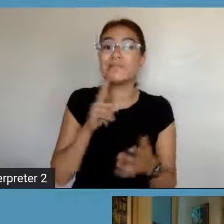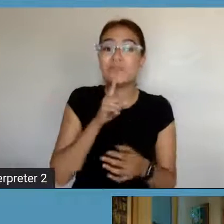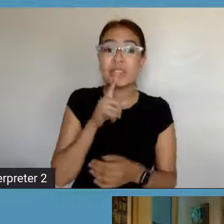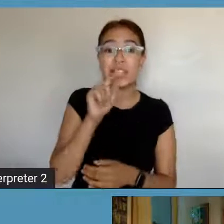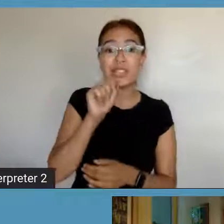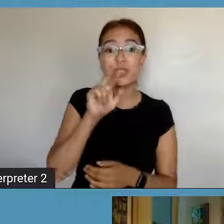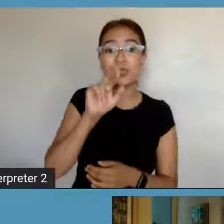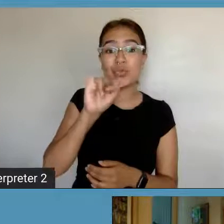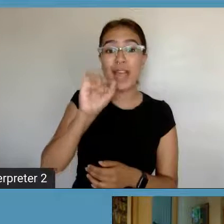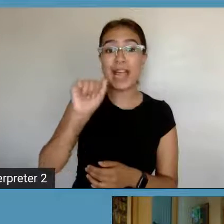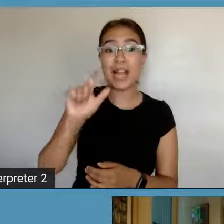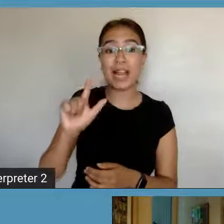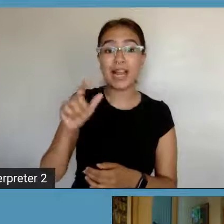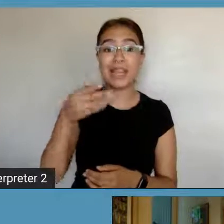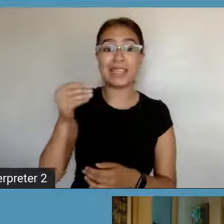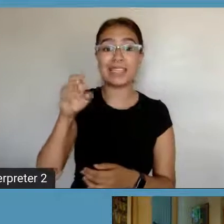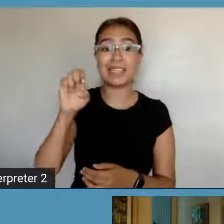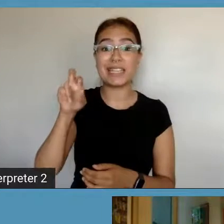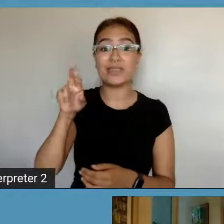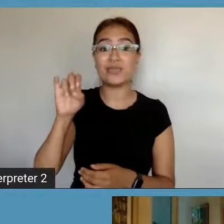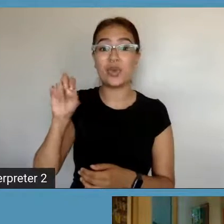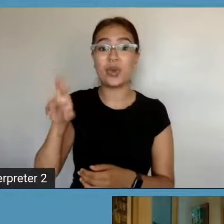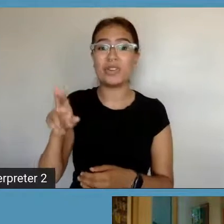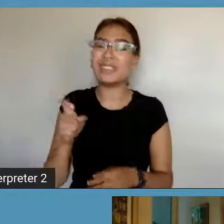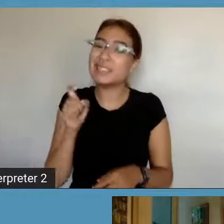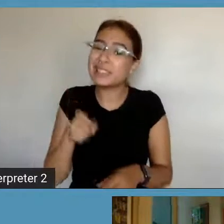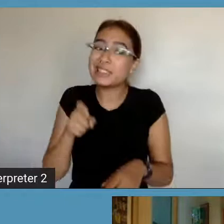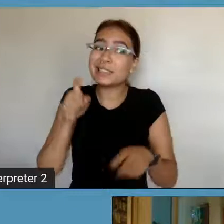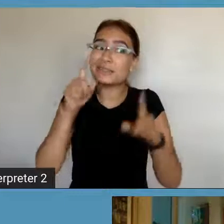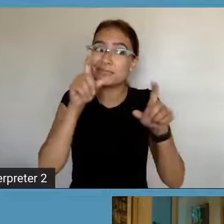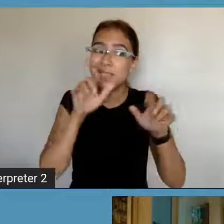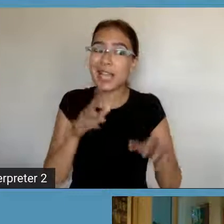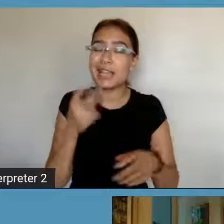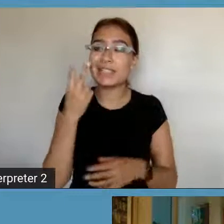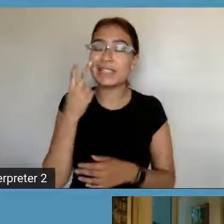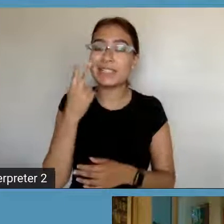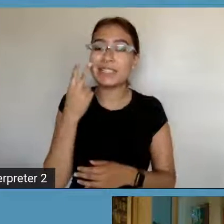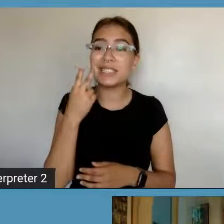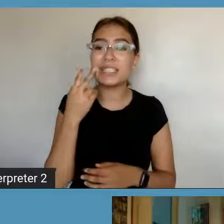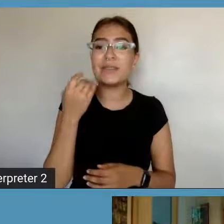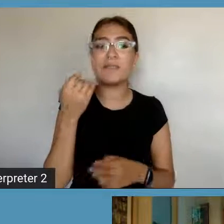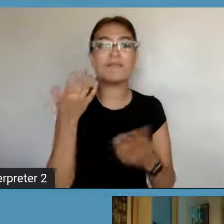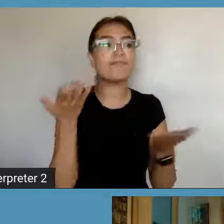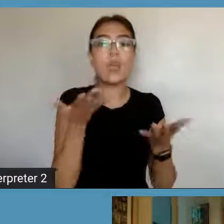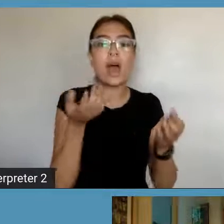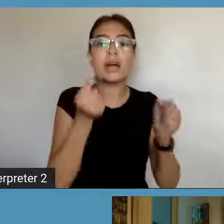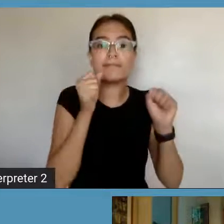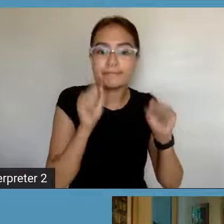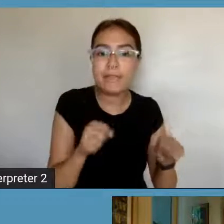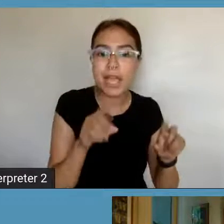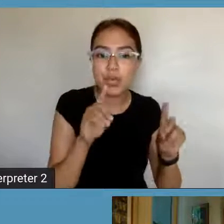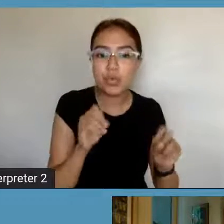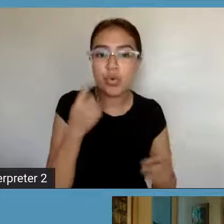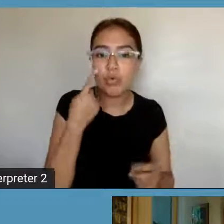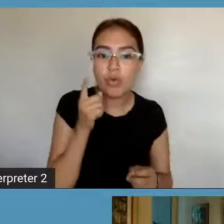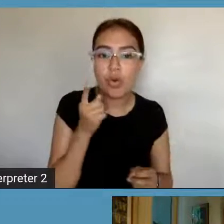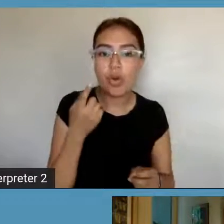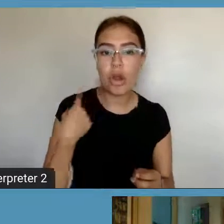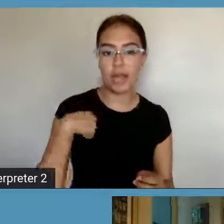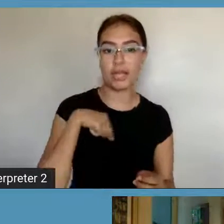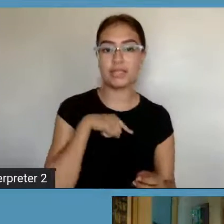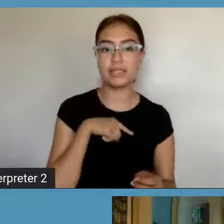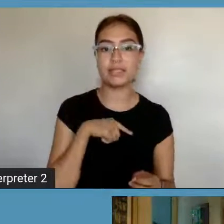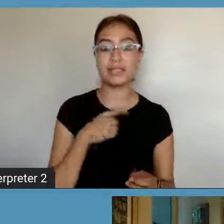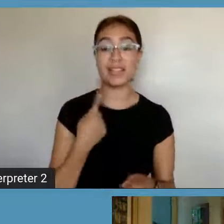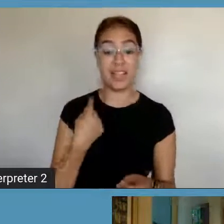have to test a lot of these programs to see exactly what they can do for you. We at UNCG,